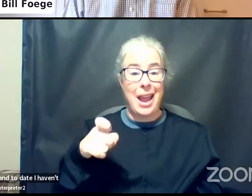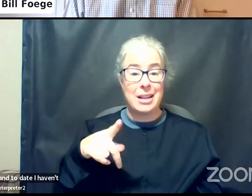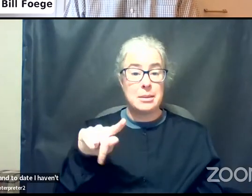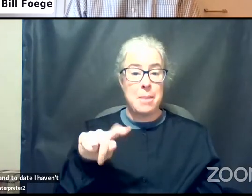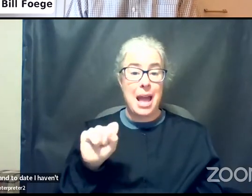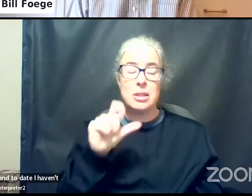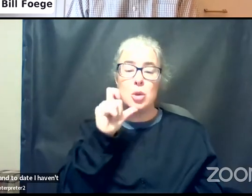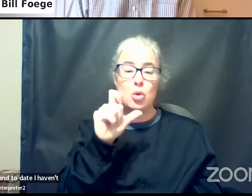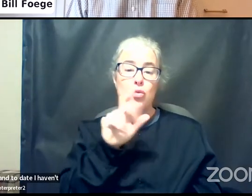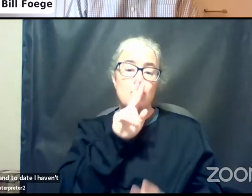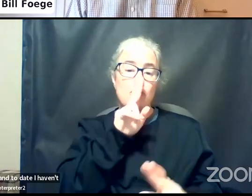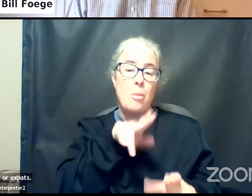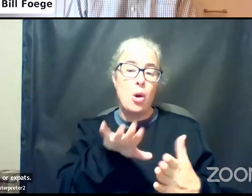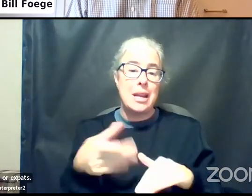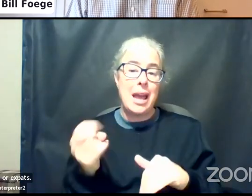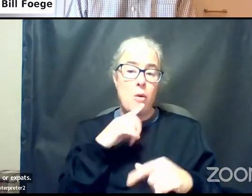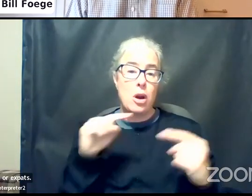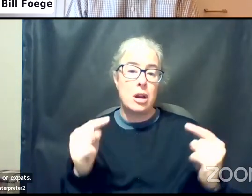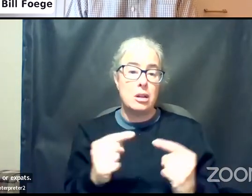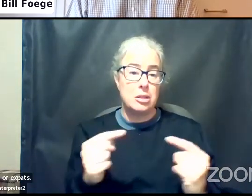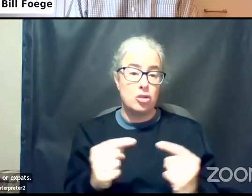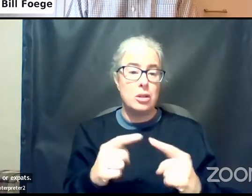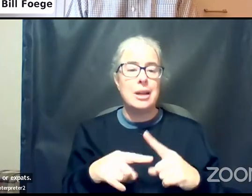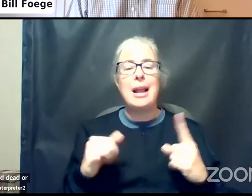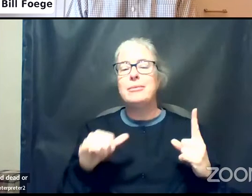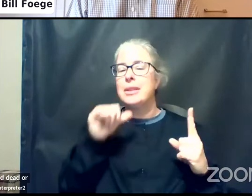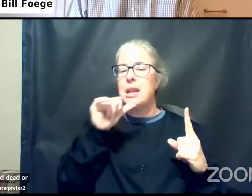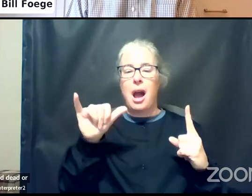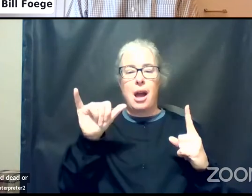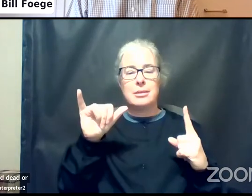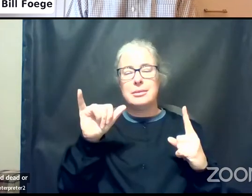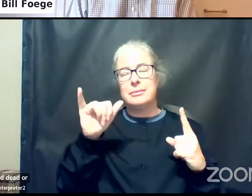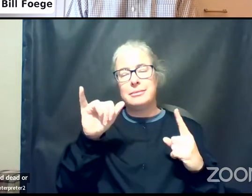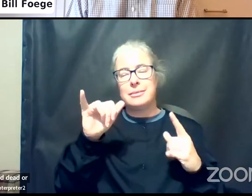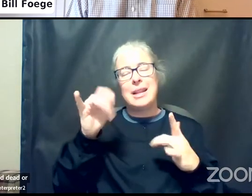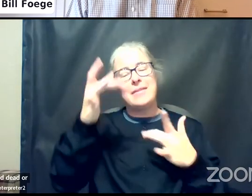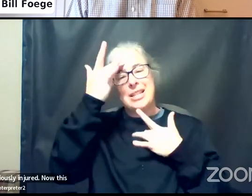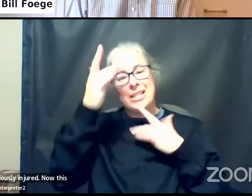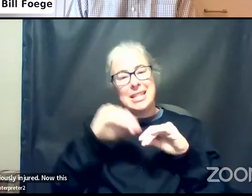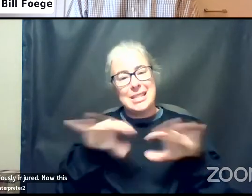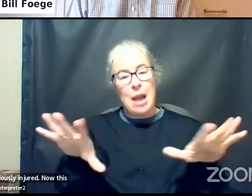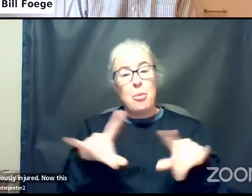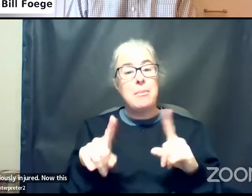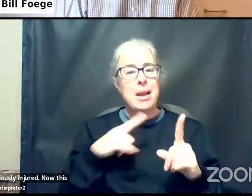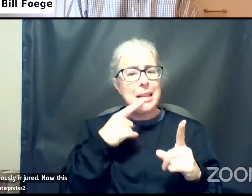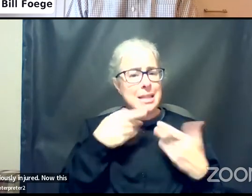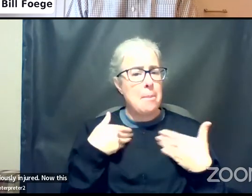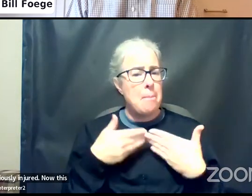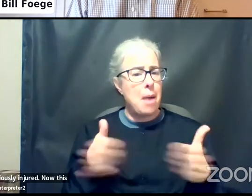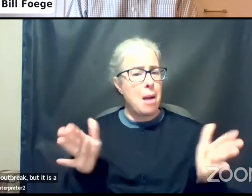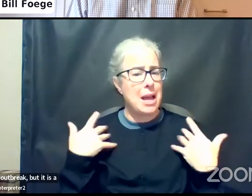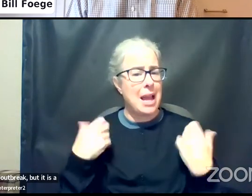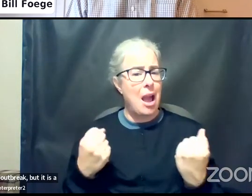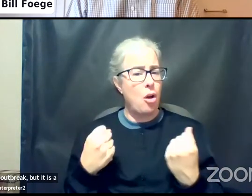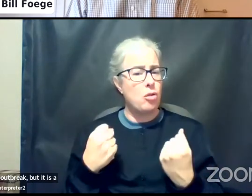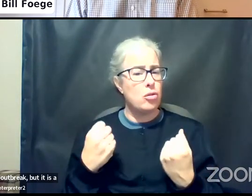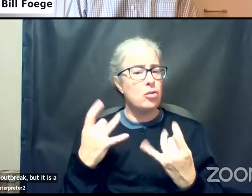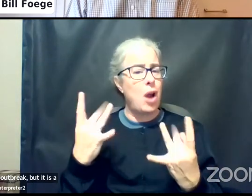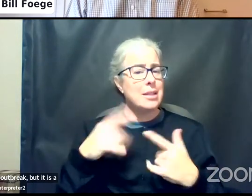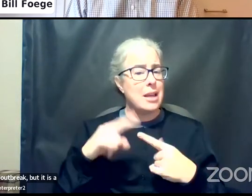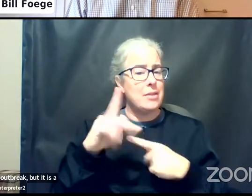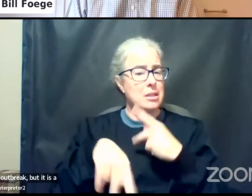reported dead or seriously injured now this was not an infectious disease outbreak but it is a Public Health crisis of a kind